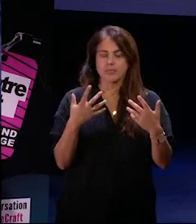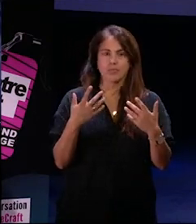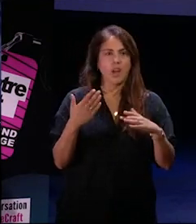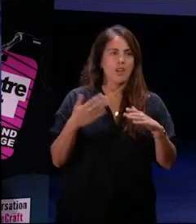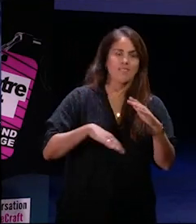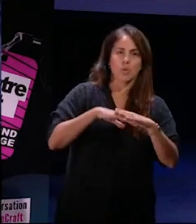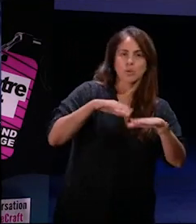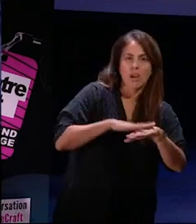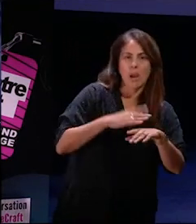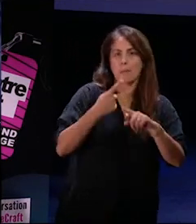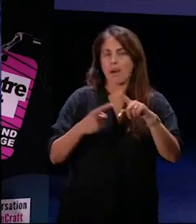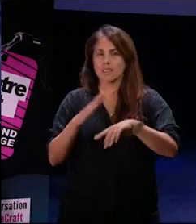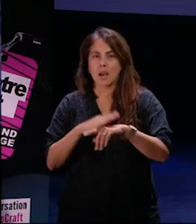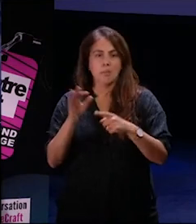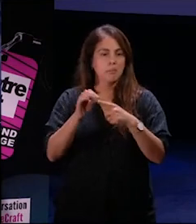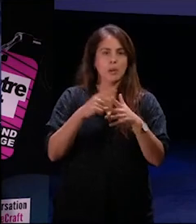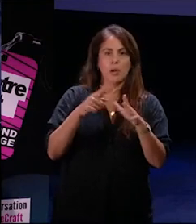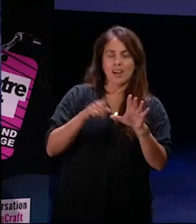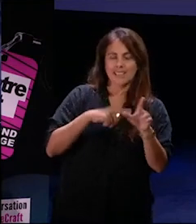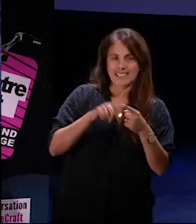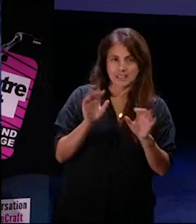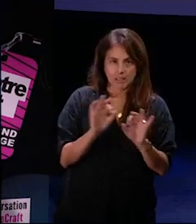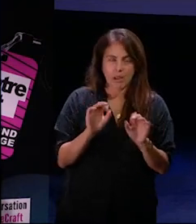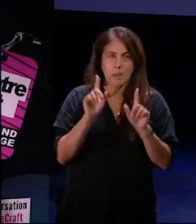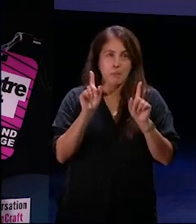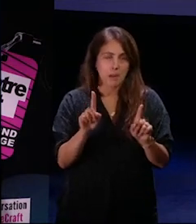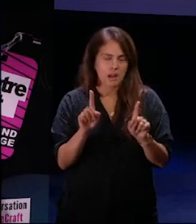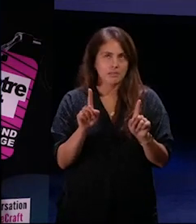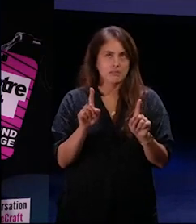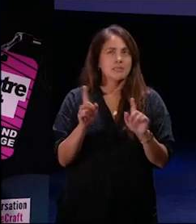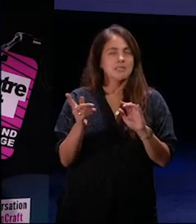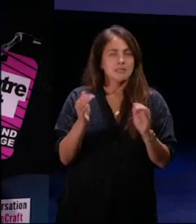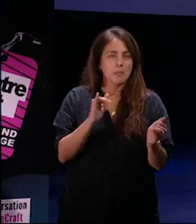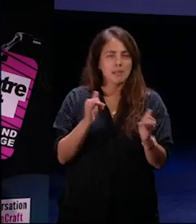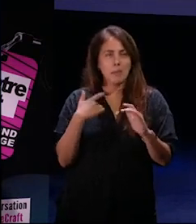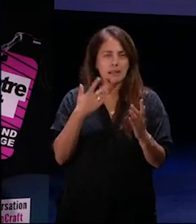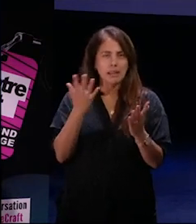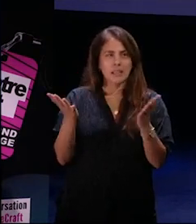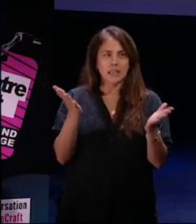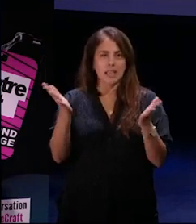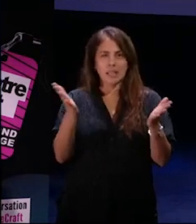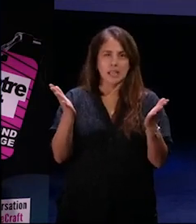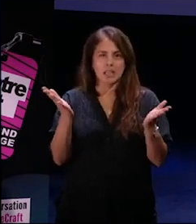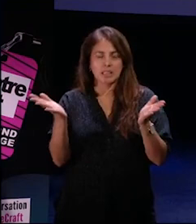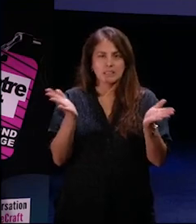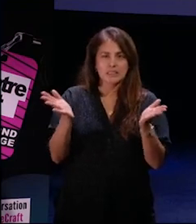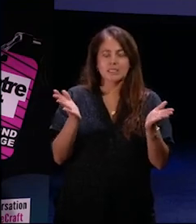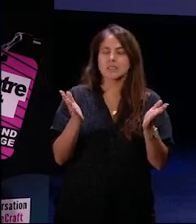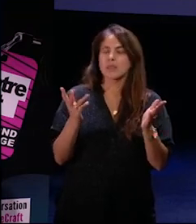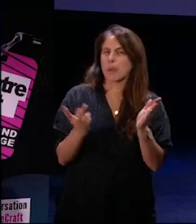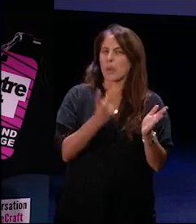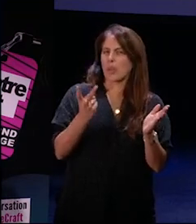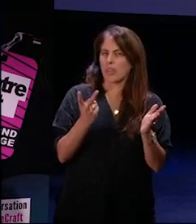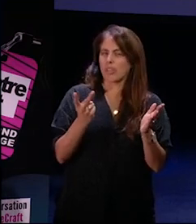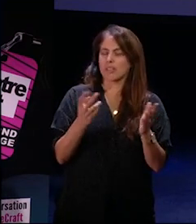full-time or part-time or on PAYE, but I do sometimes sit in those places anyway. Knowing